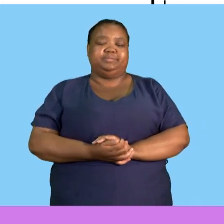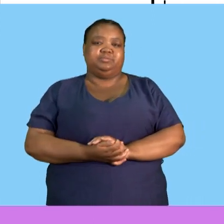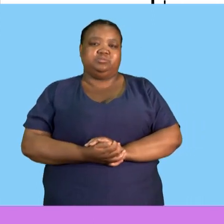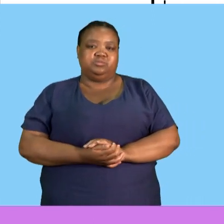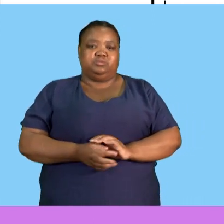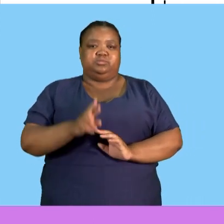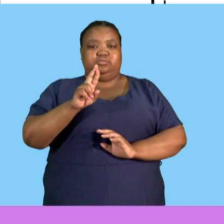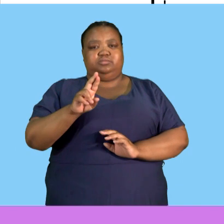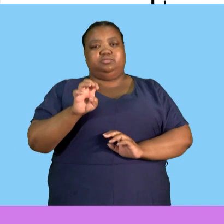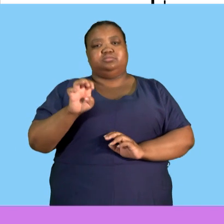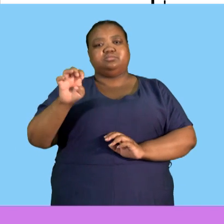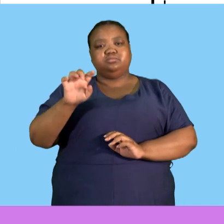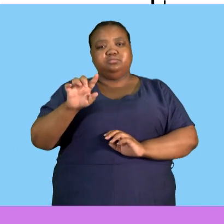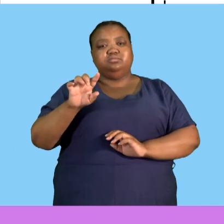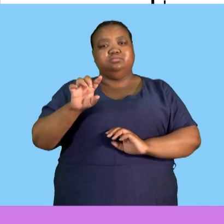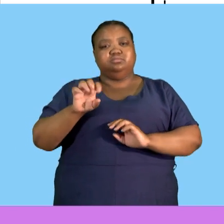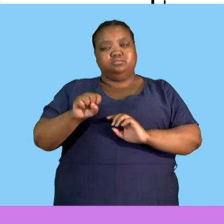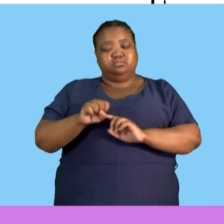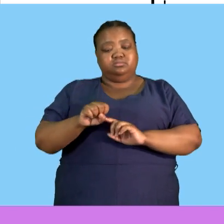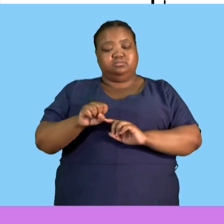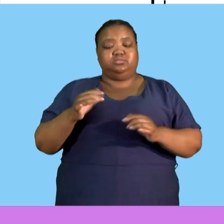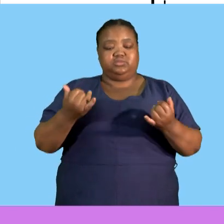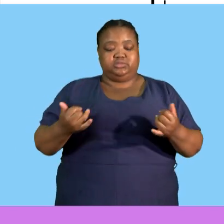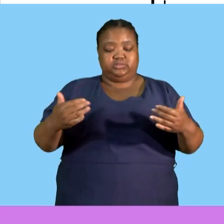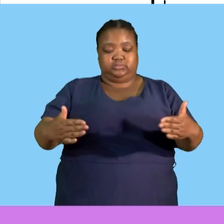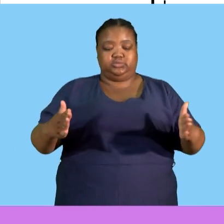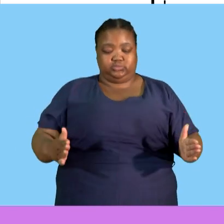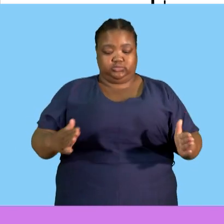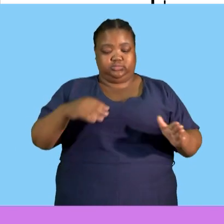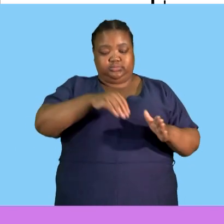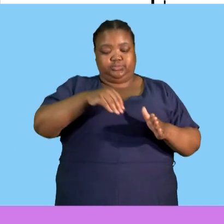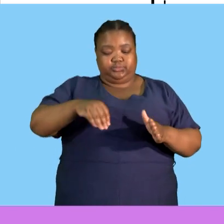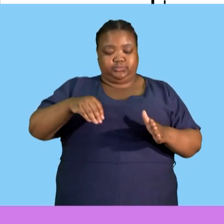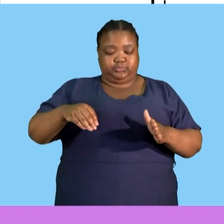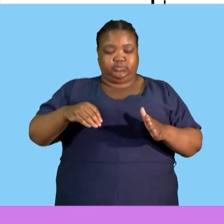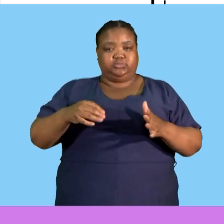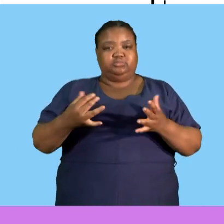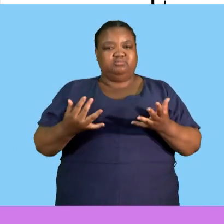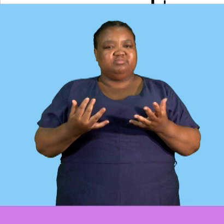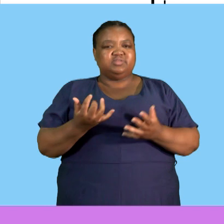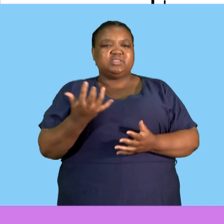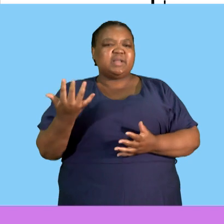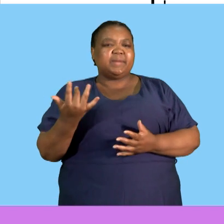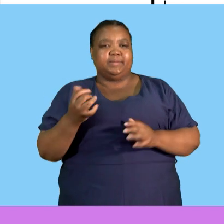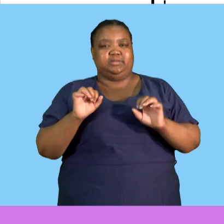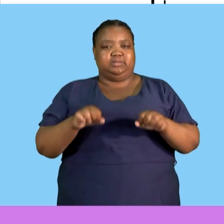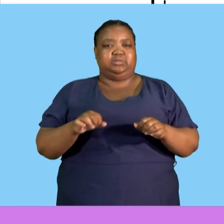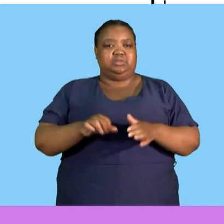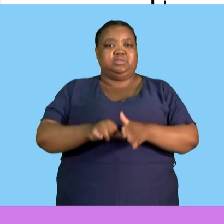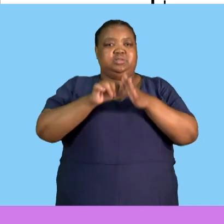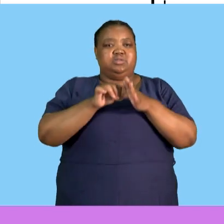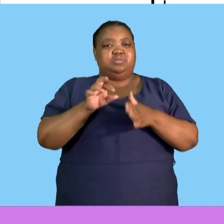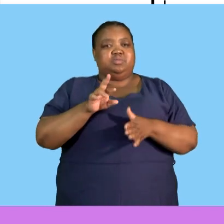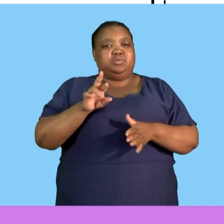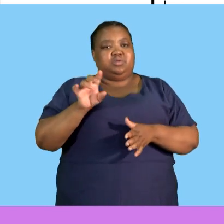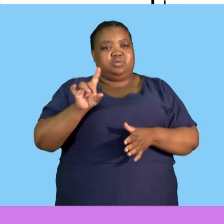number of reels of thread that will fit exactly into this rectangular box, and we have to show all our calculation.